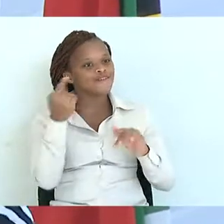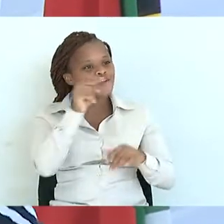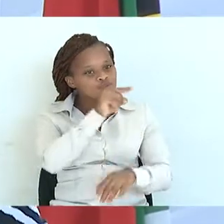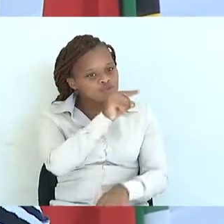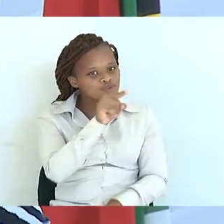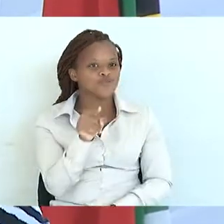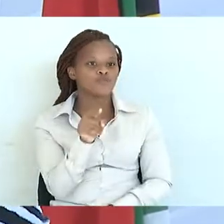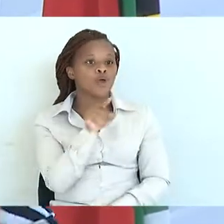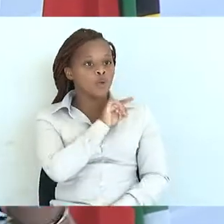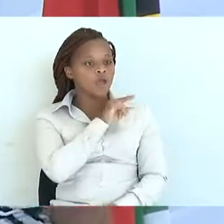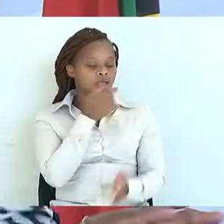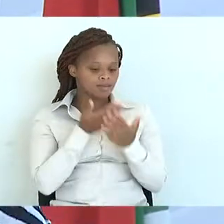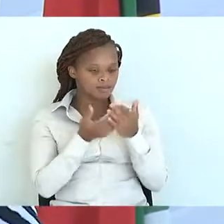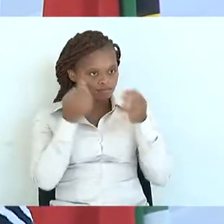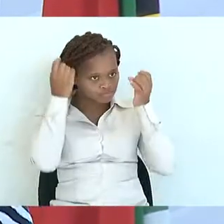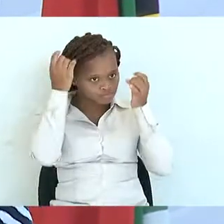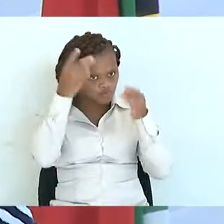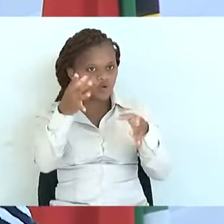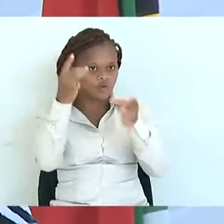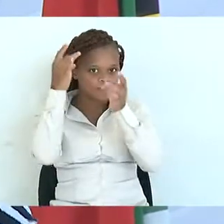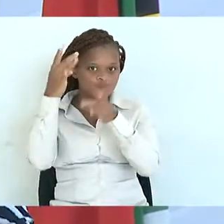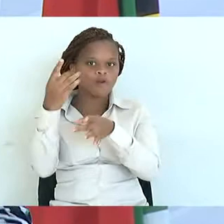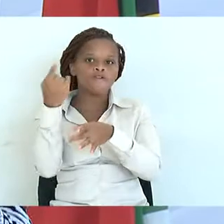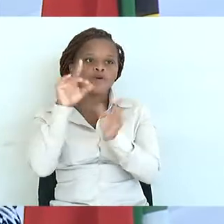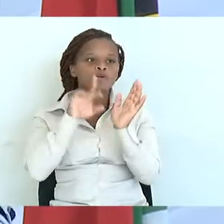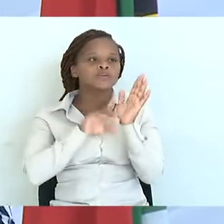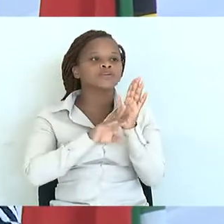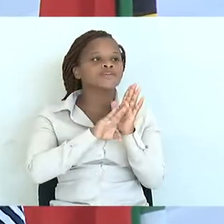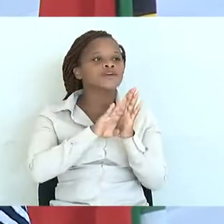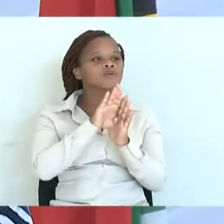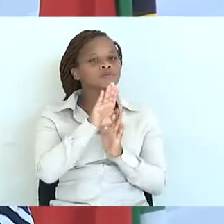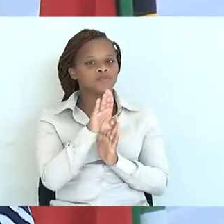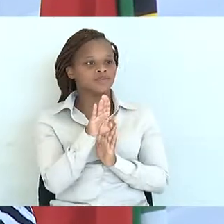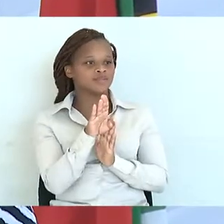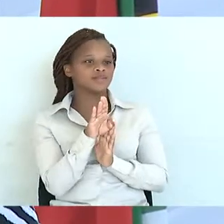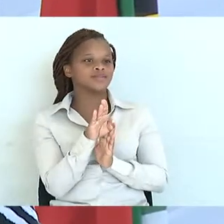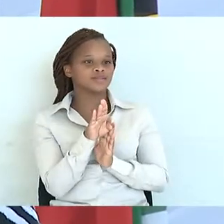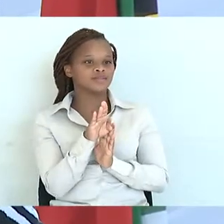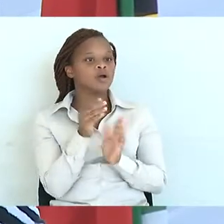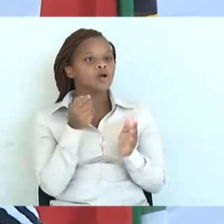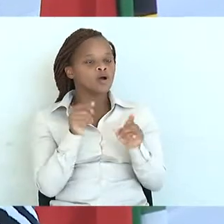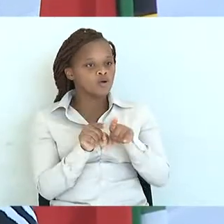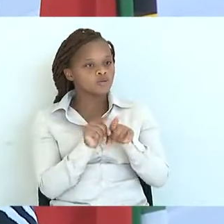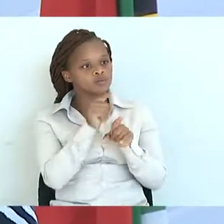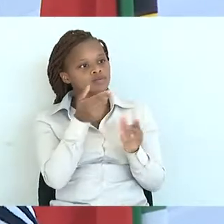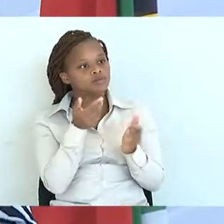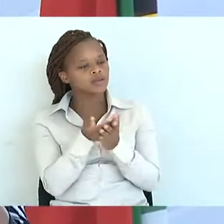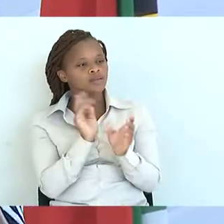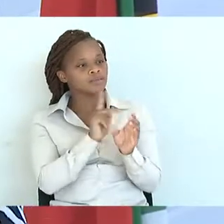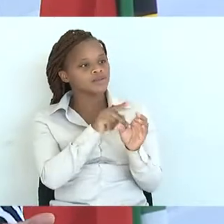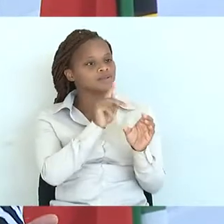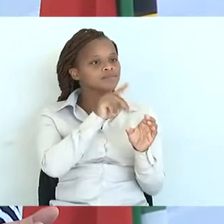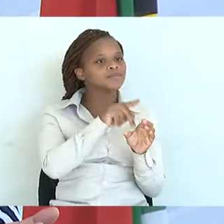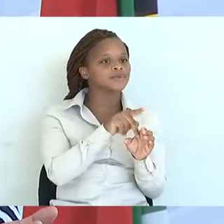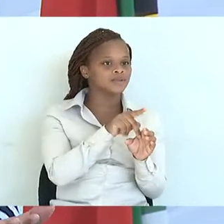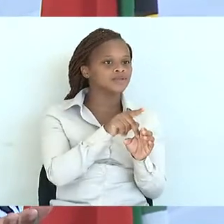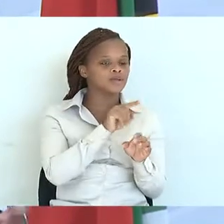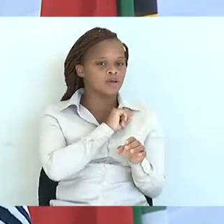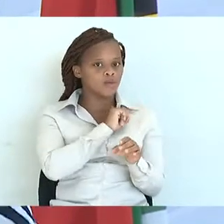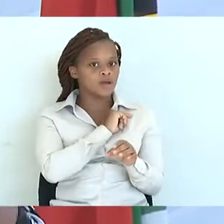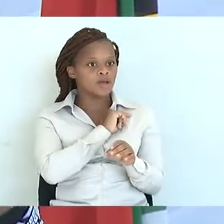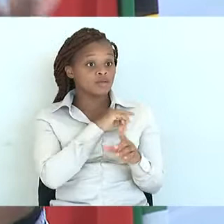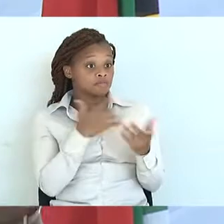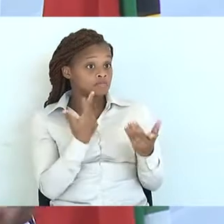nithola information le eye development, so that nizokwazi ukuthi ni participate angithi, ngoba if anithola